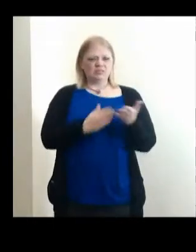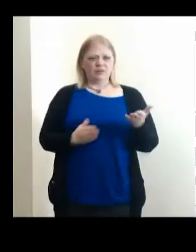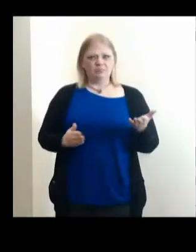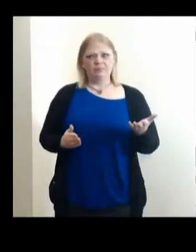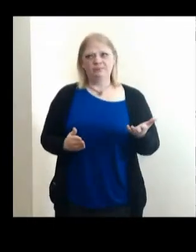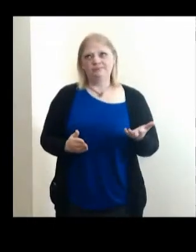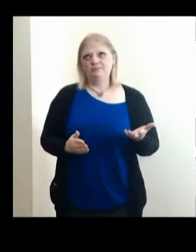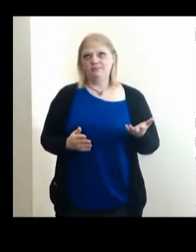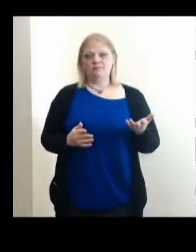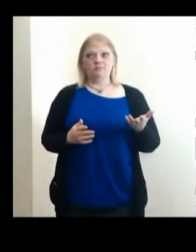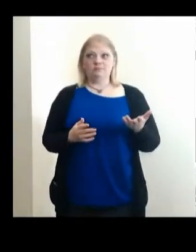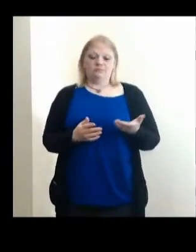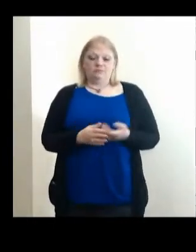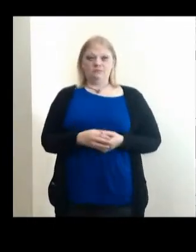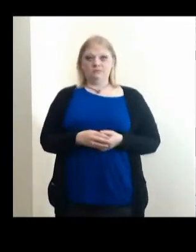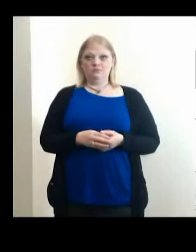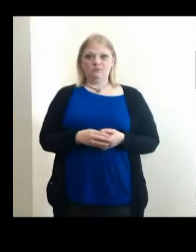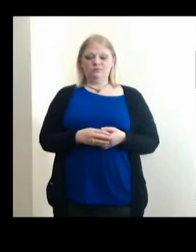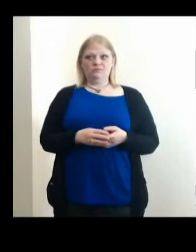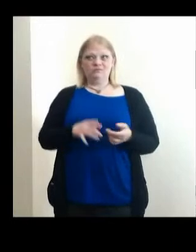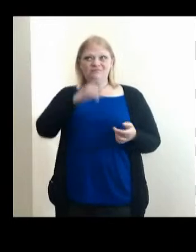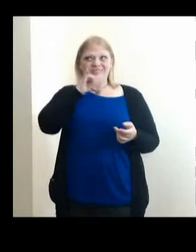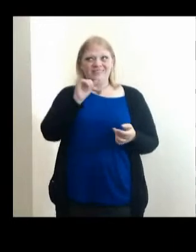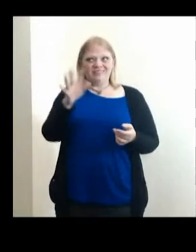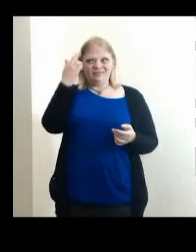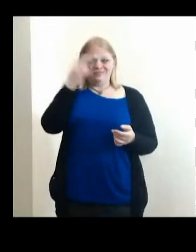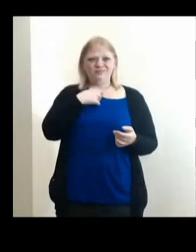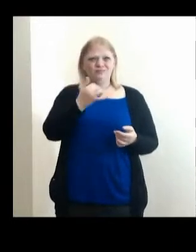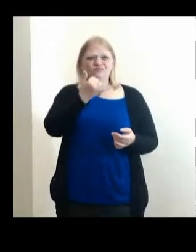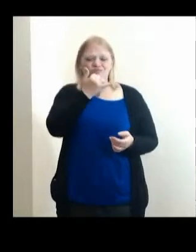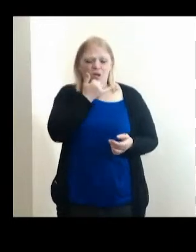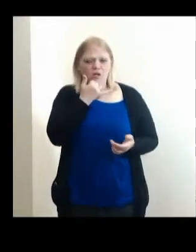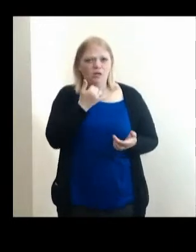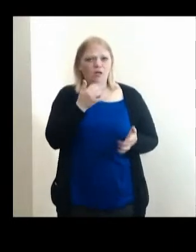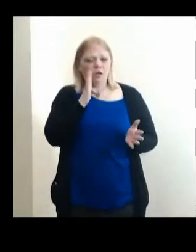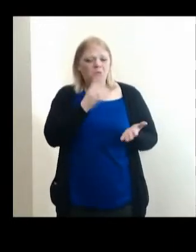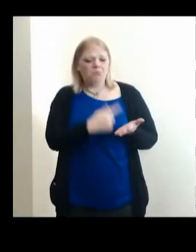just out and out wrong, and we're going to talk a little bit about